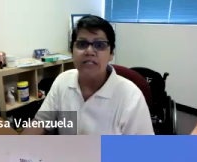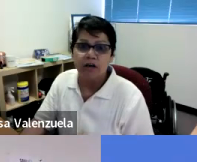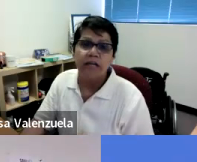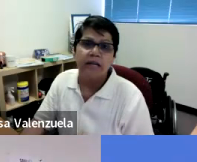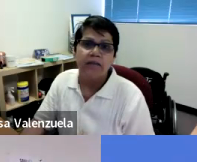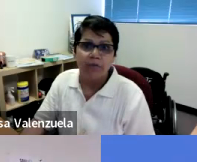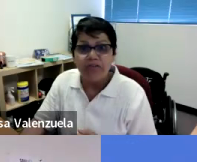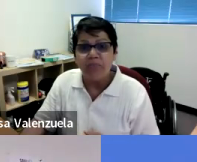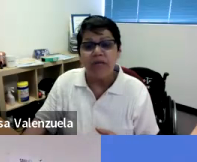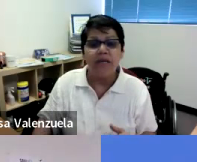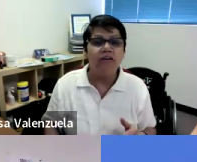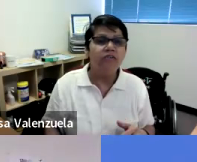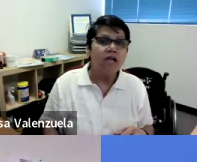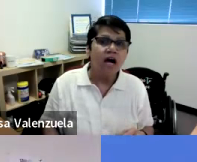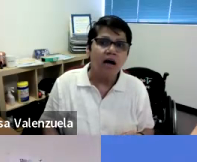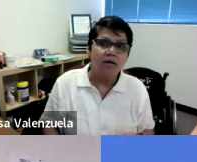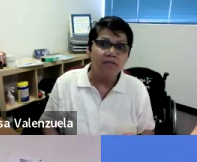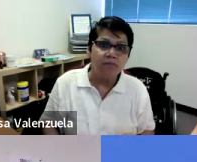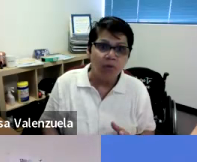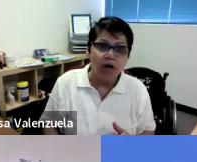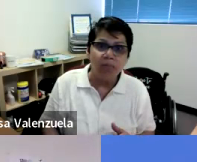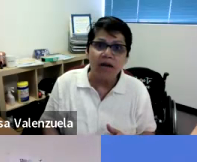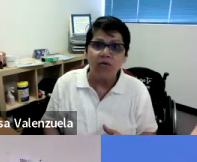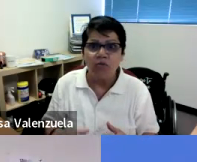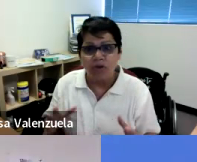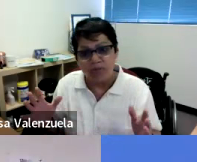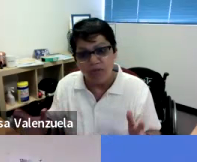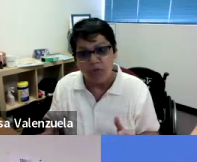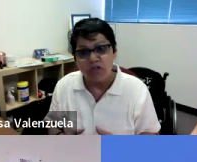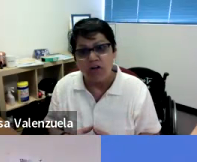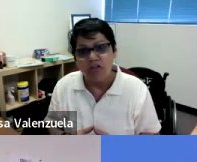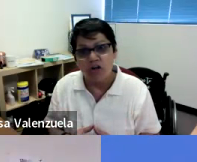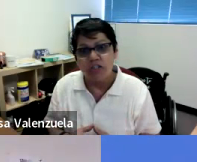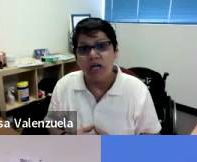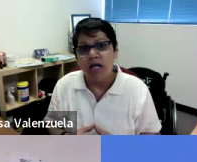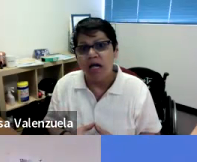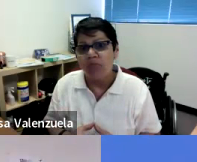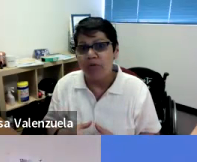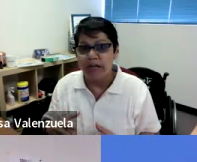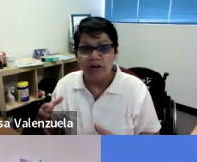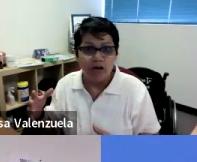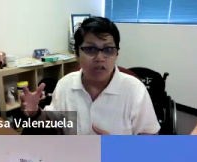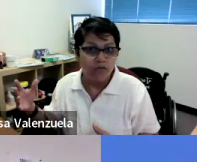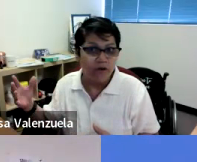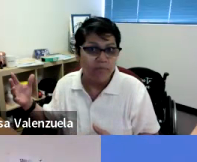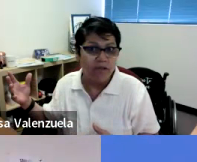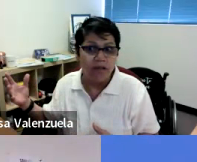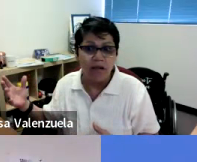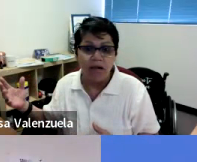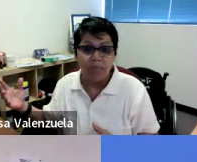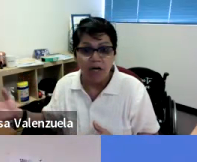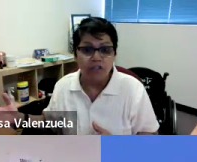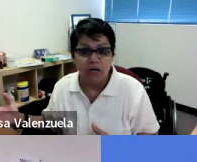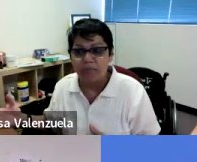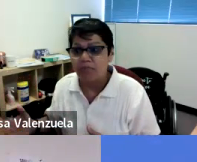put a price on it. And the reason being is a while back, before we started charging, we were getting calls from